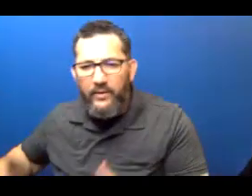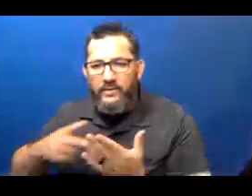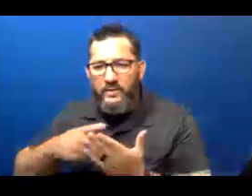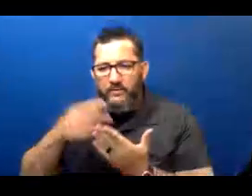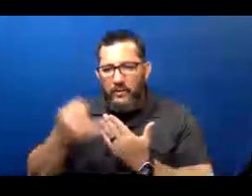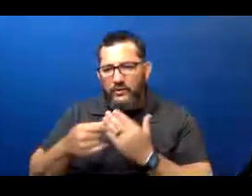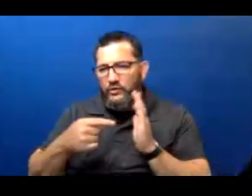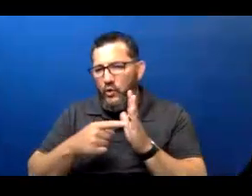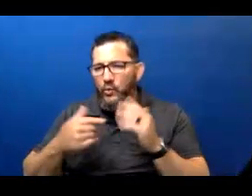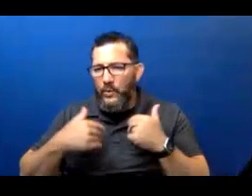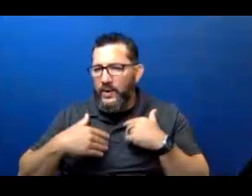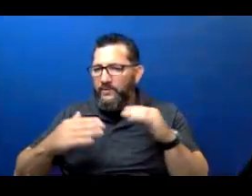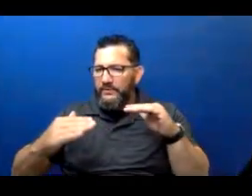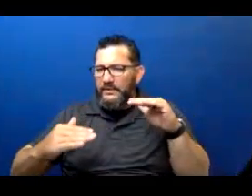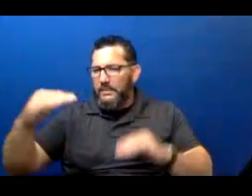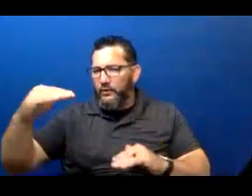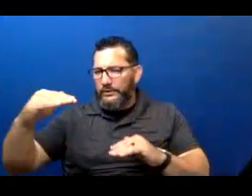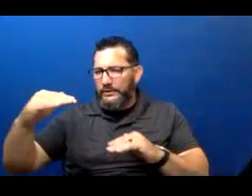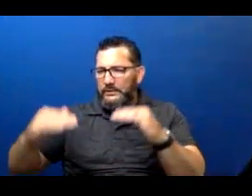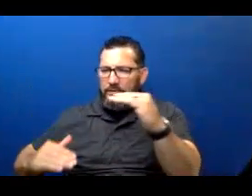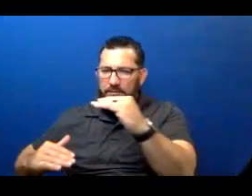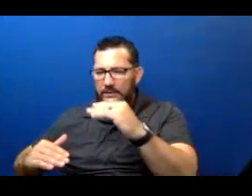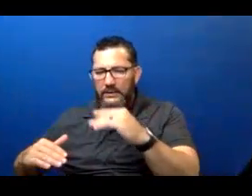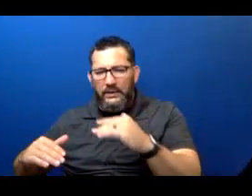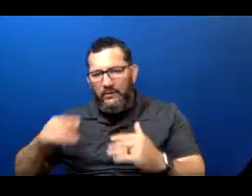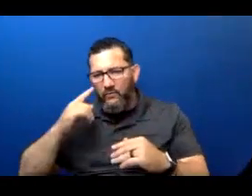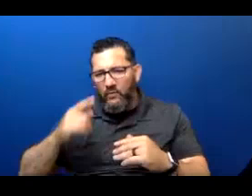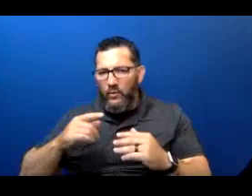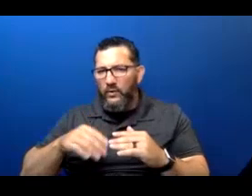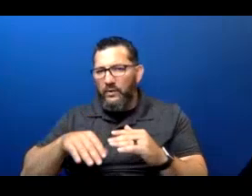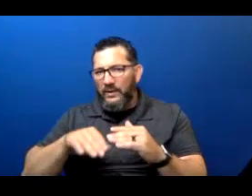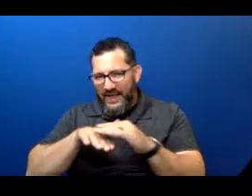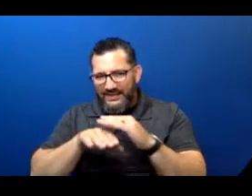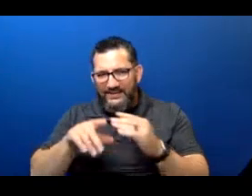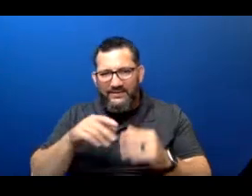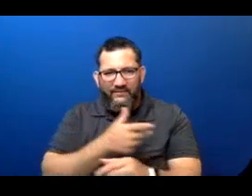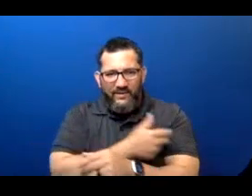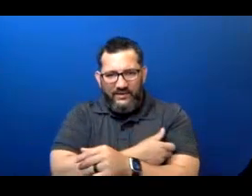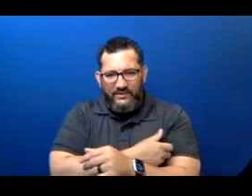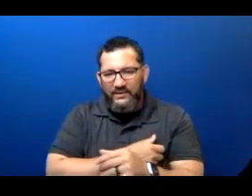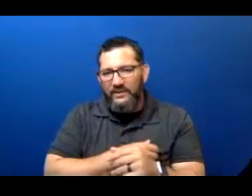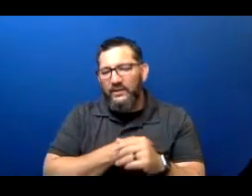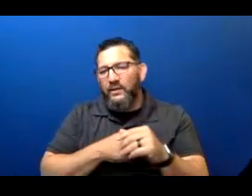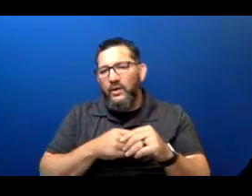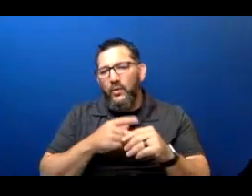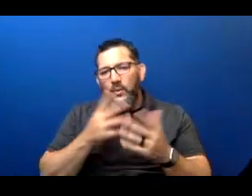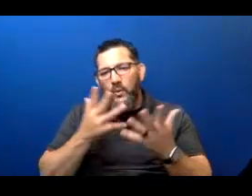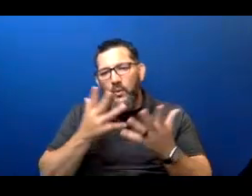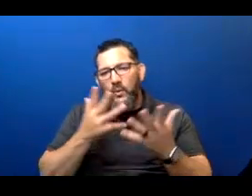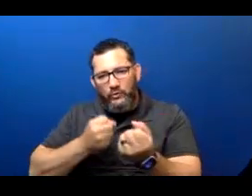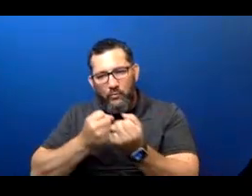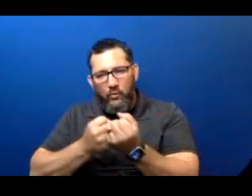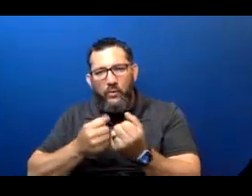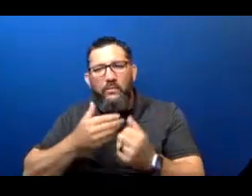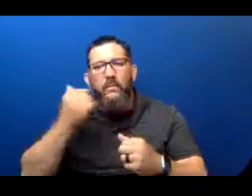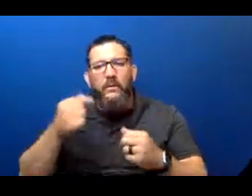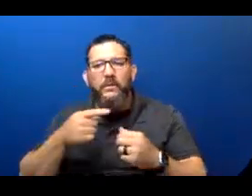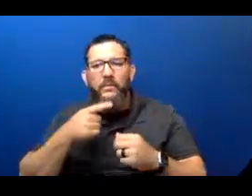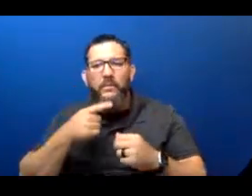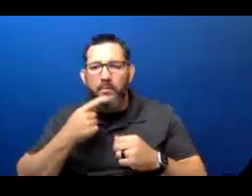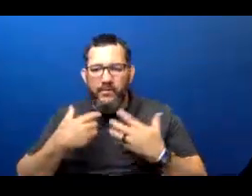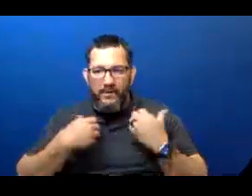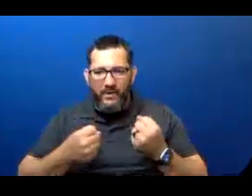vaccine availability, awareness, and uptake with the ultimate goal of supporting better public health outcomes